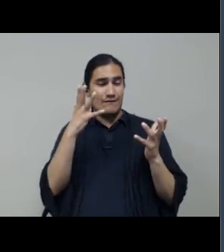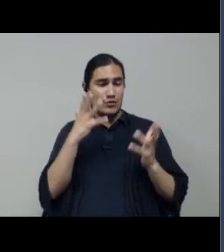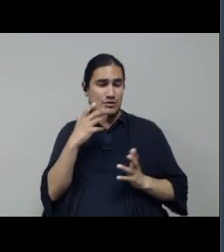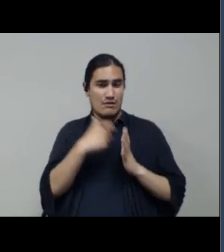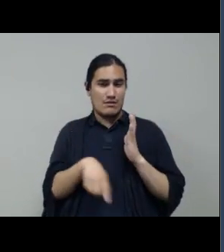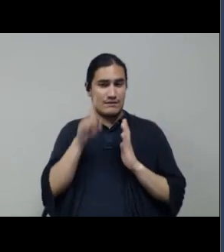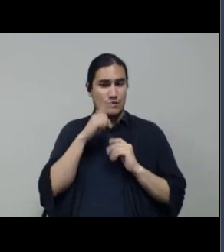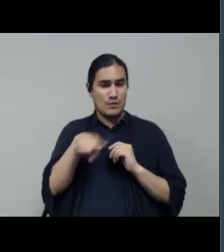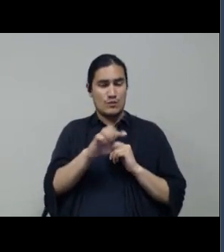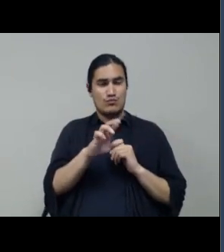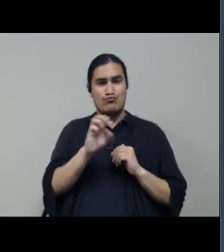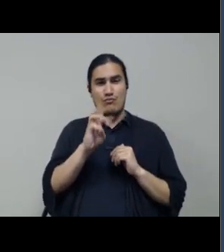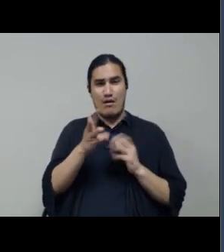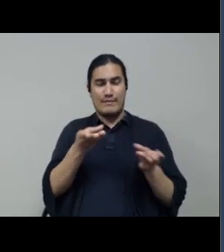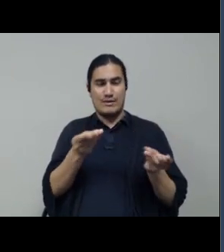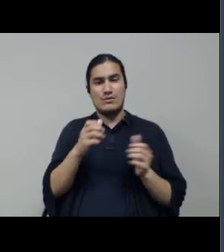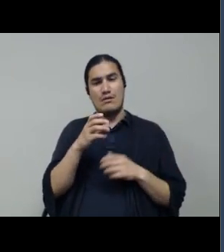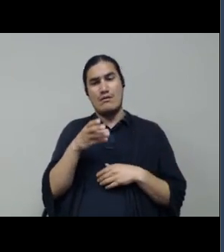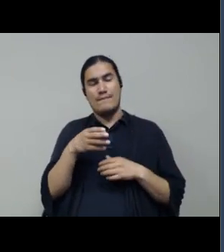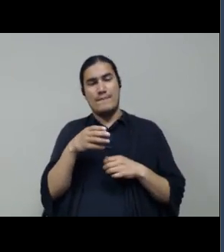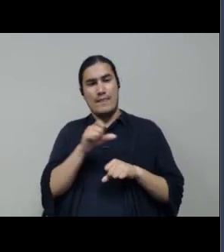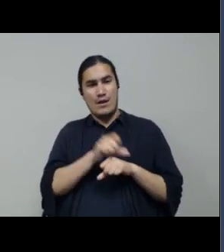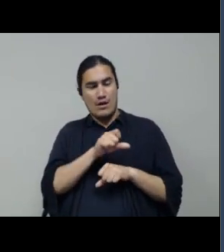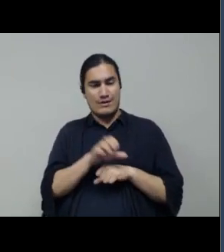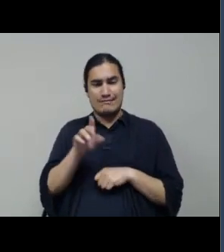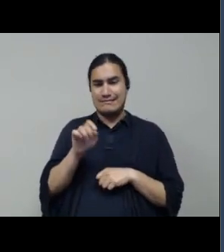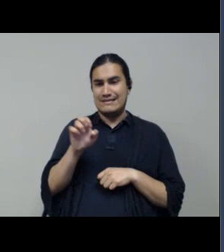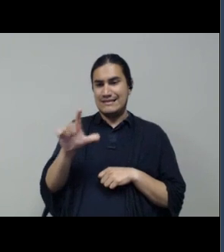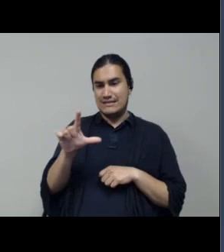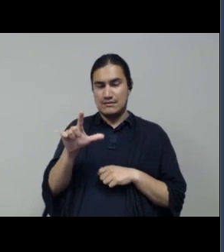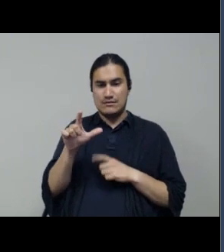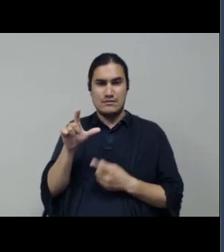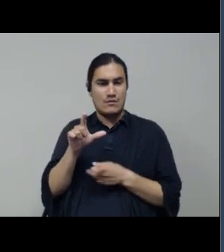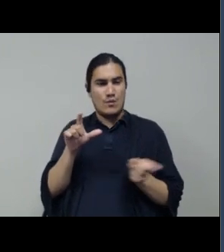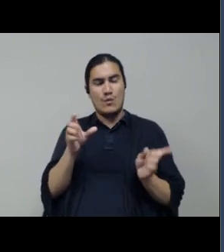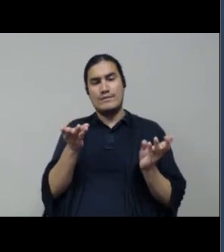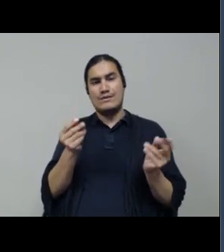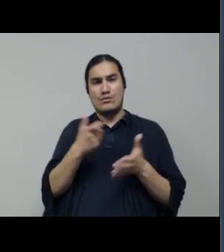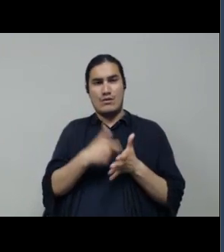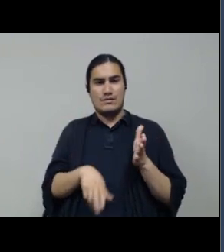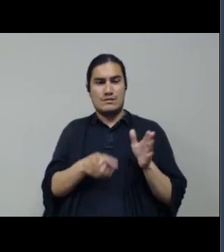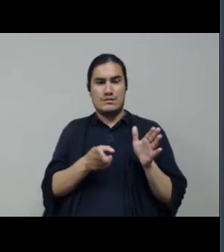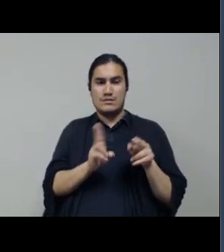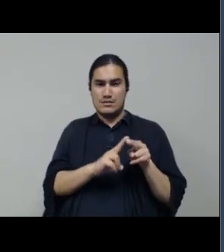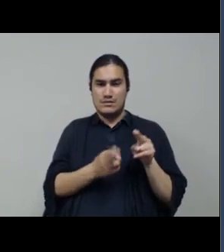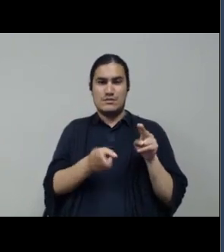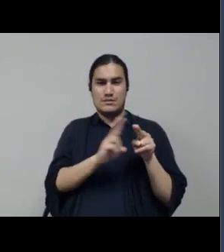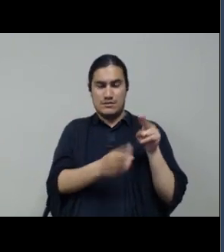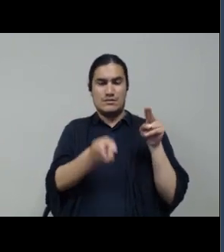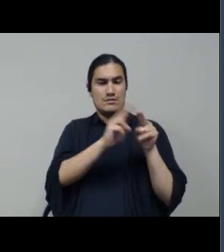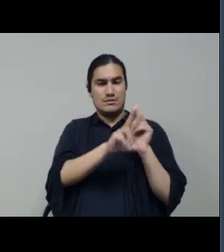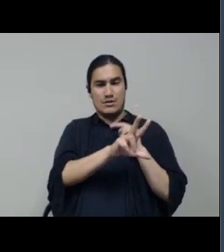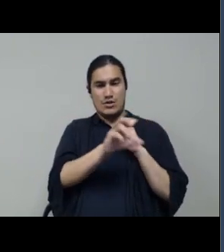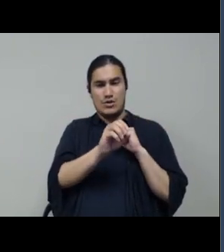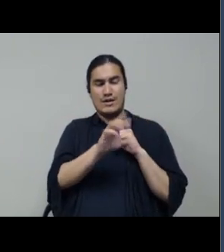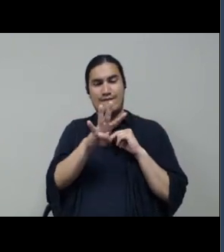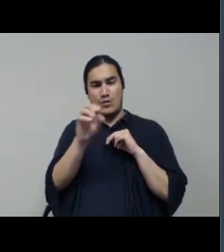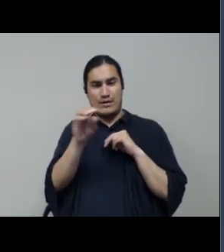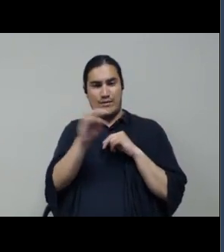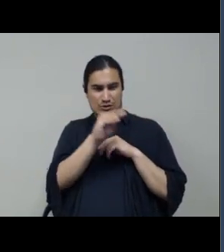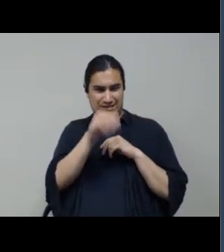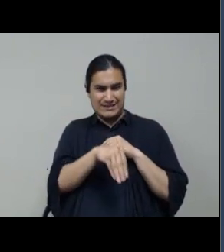raw materials, the concrete pavement and the steel we need in the pavement, those material costs were going up between 30 and 40% on a very large